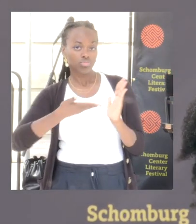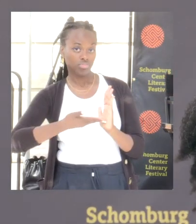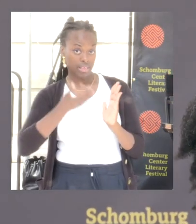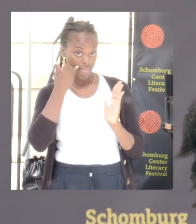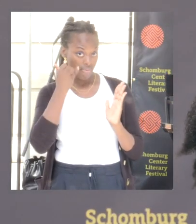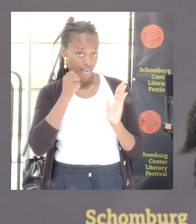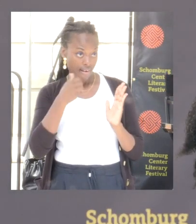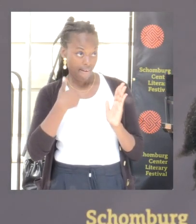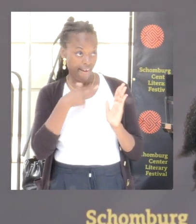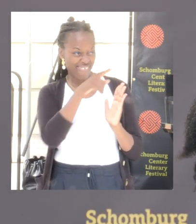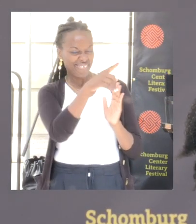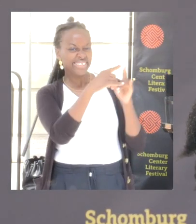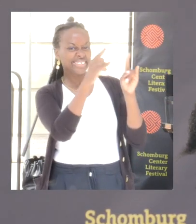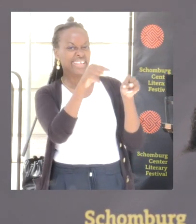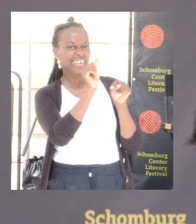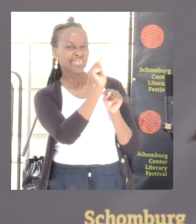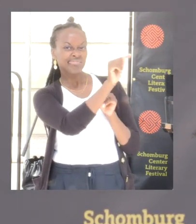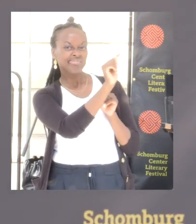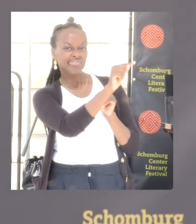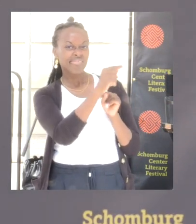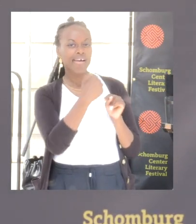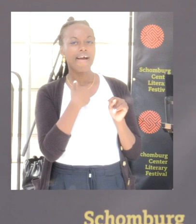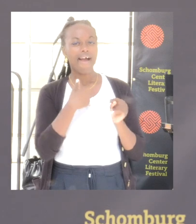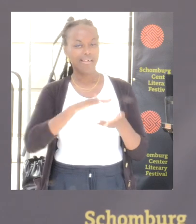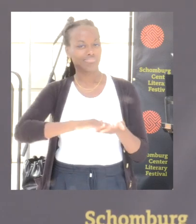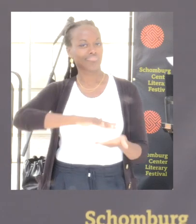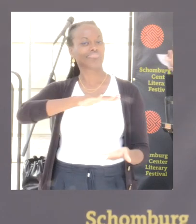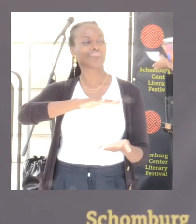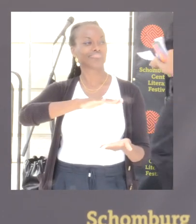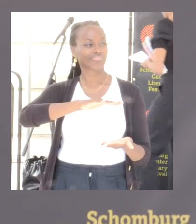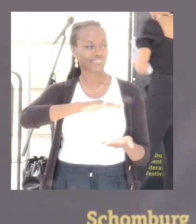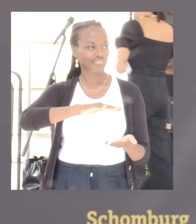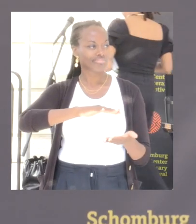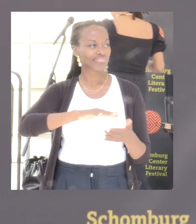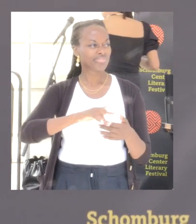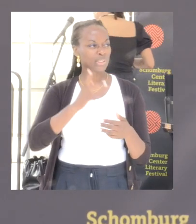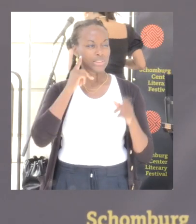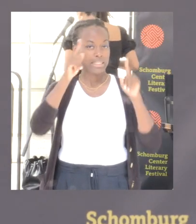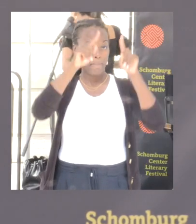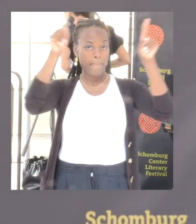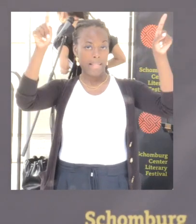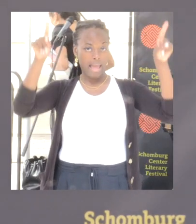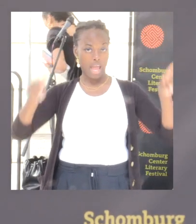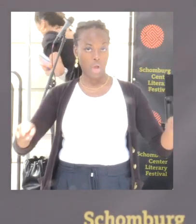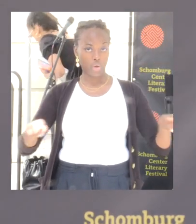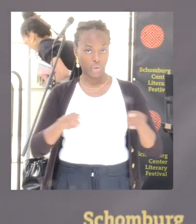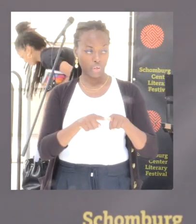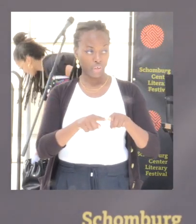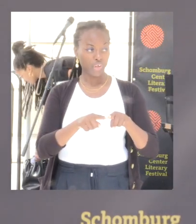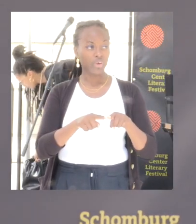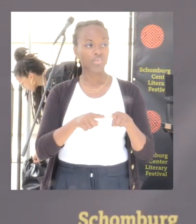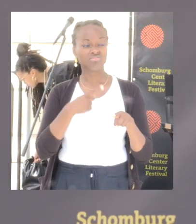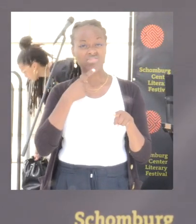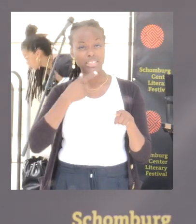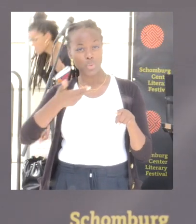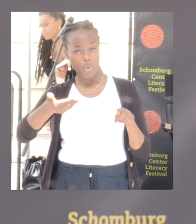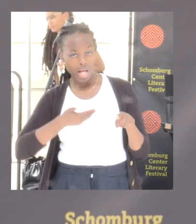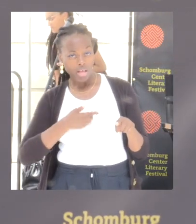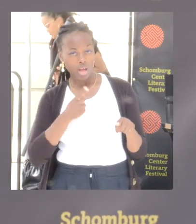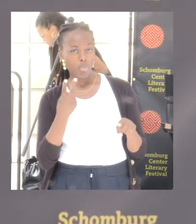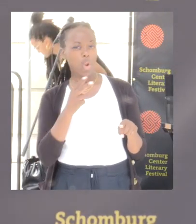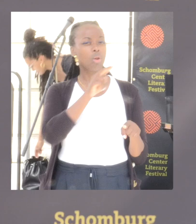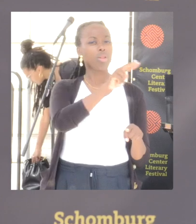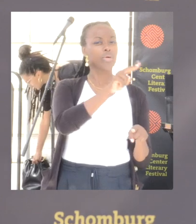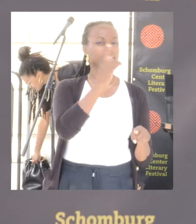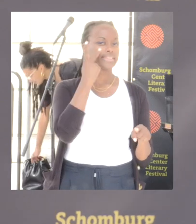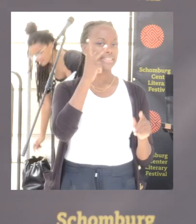big placards hanging from it. It also might say welcome. They're on the table there, so make sure you get that. It'll let you know what's happening